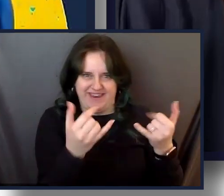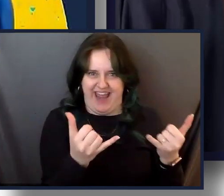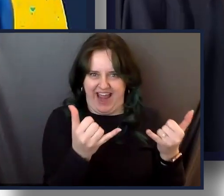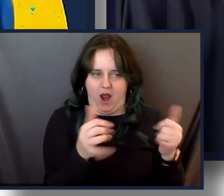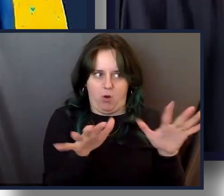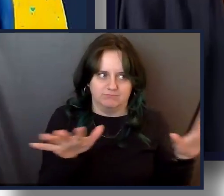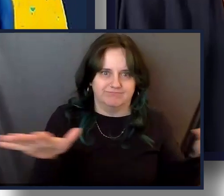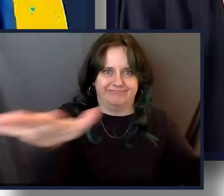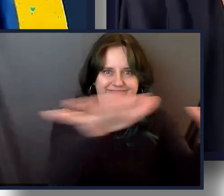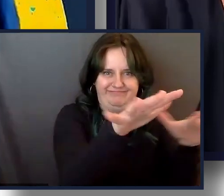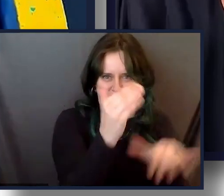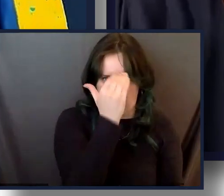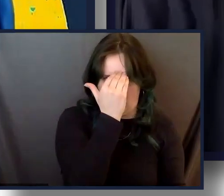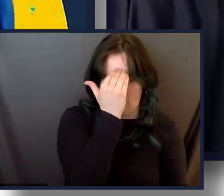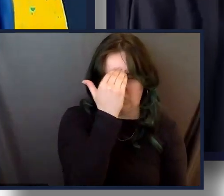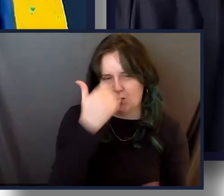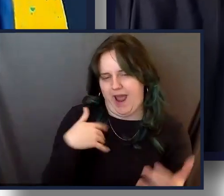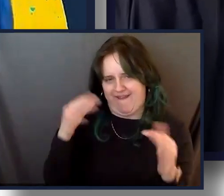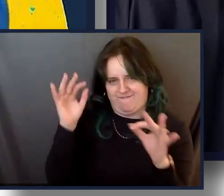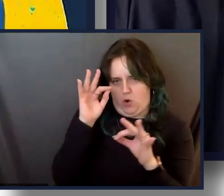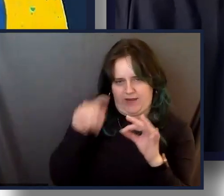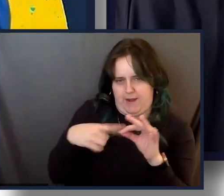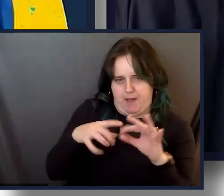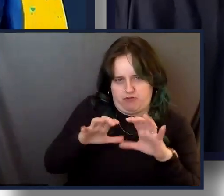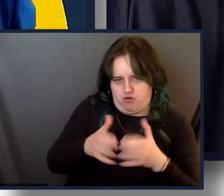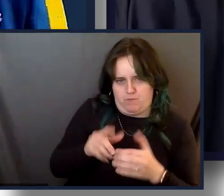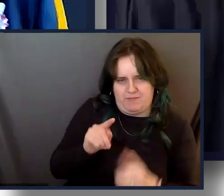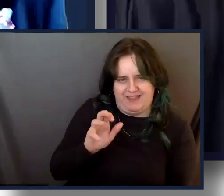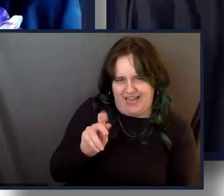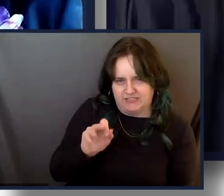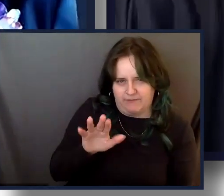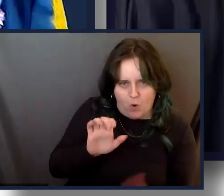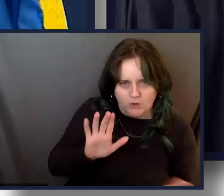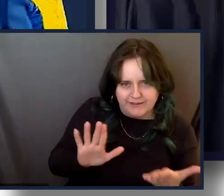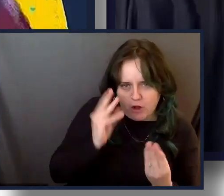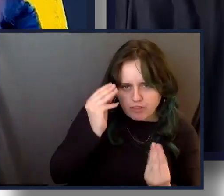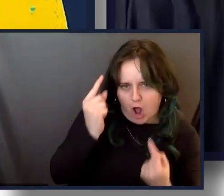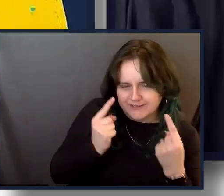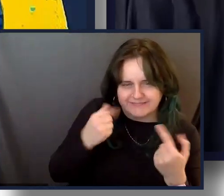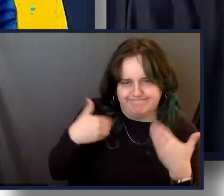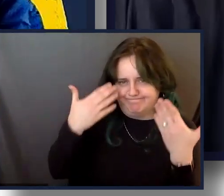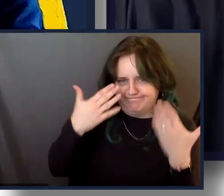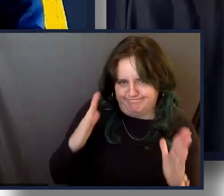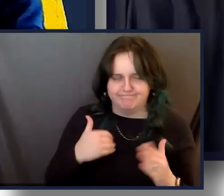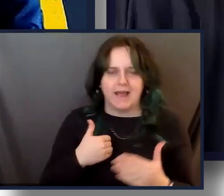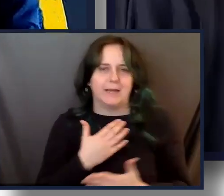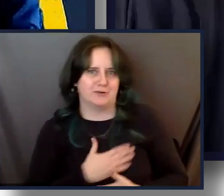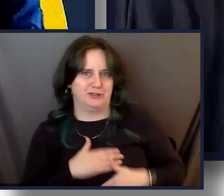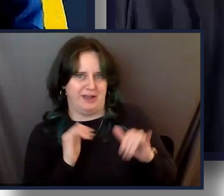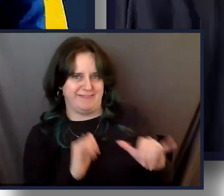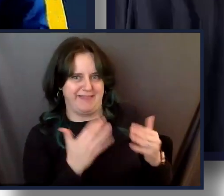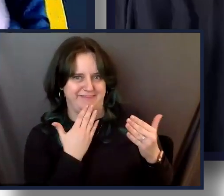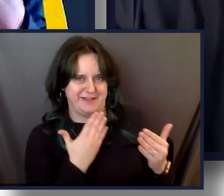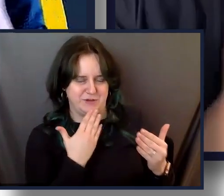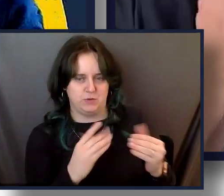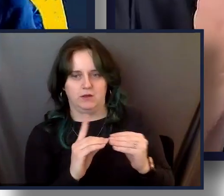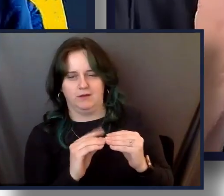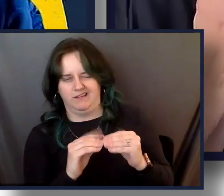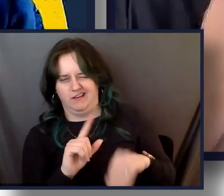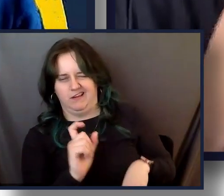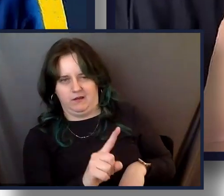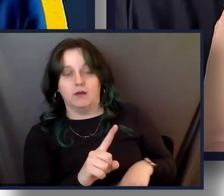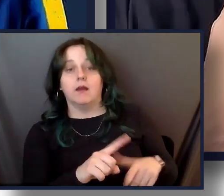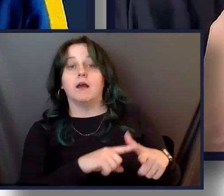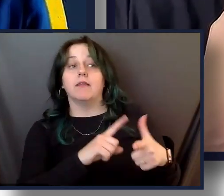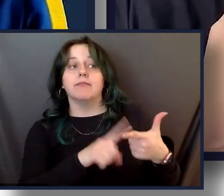of the task force thought. Thank you. I appreciate that. Another question that we got, someone was really